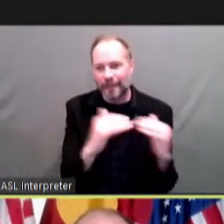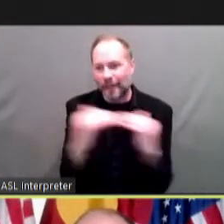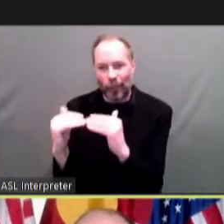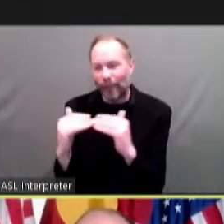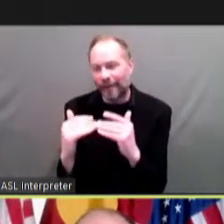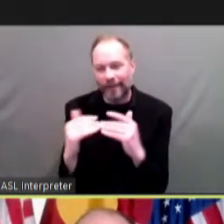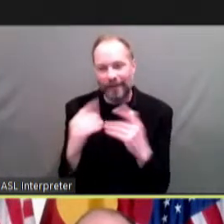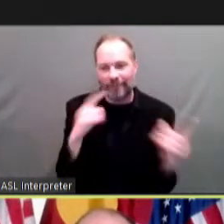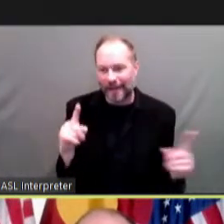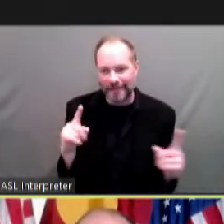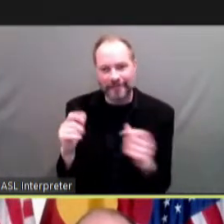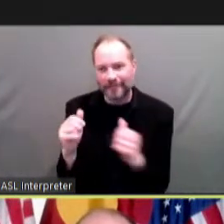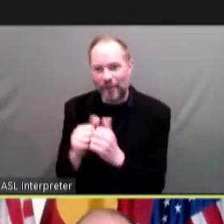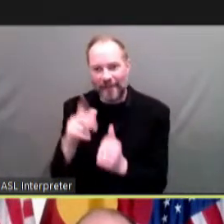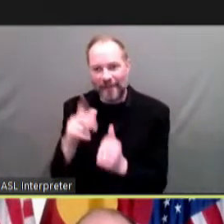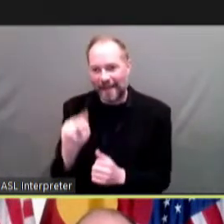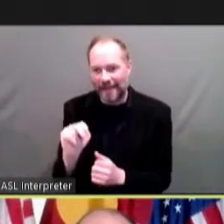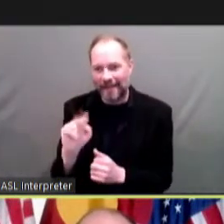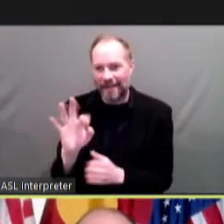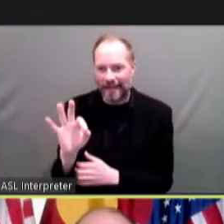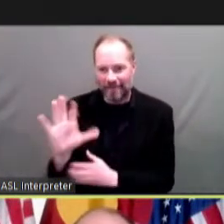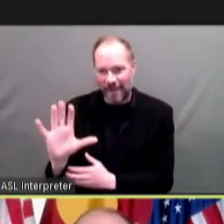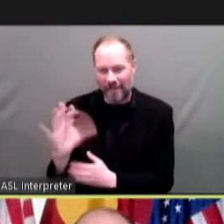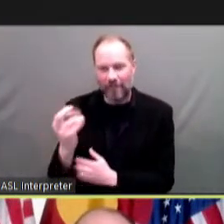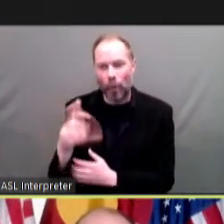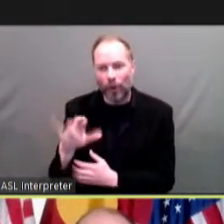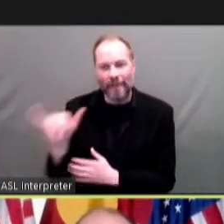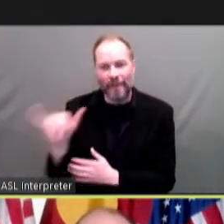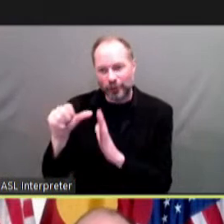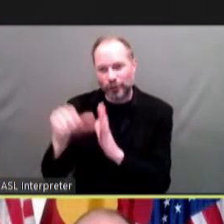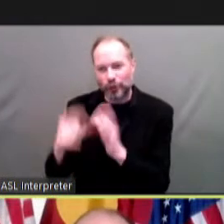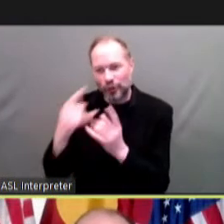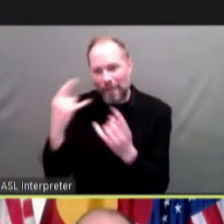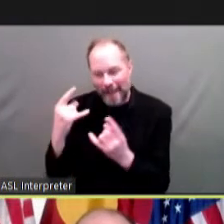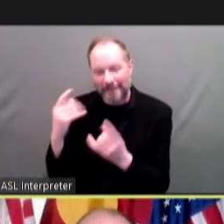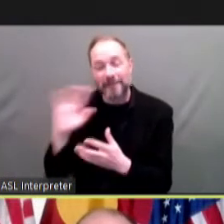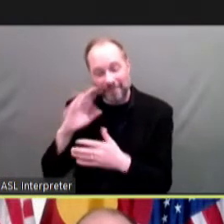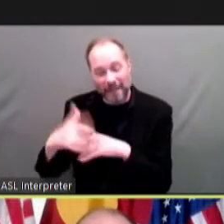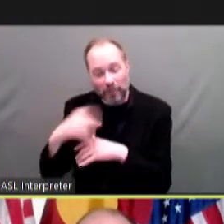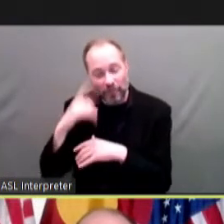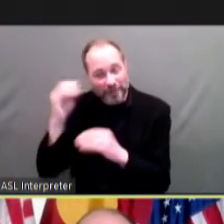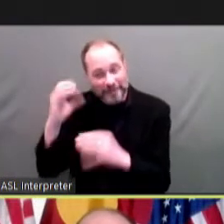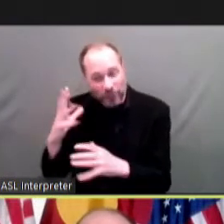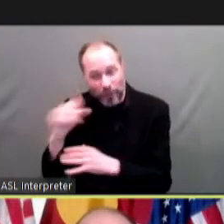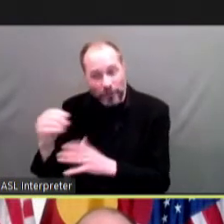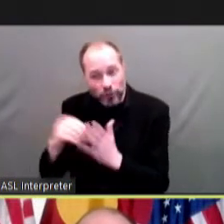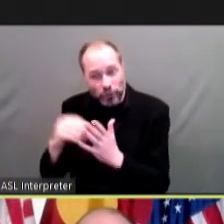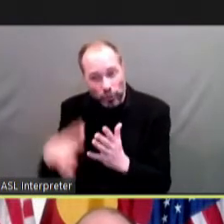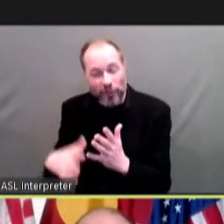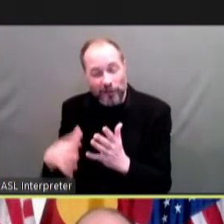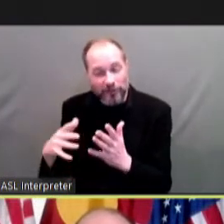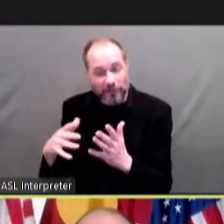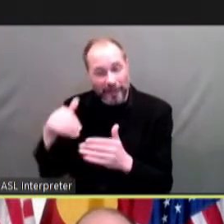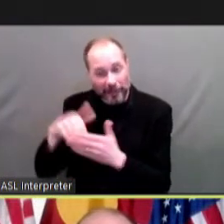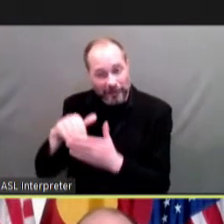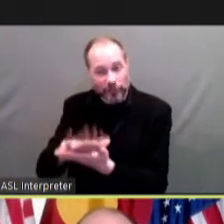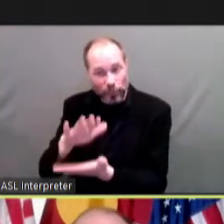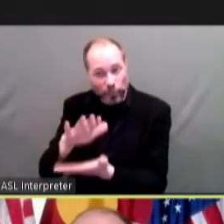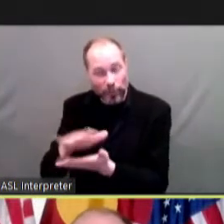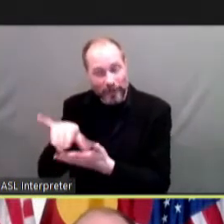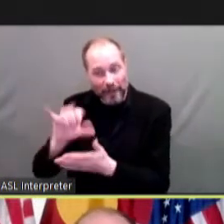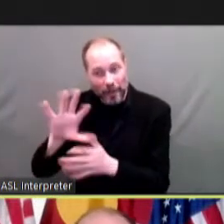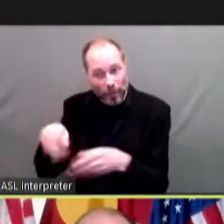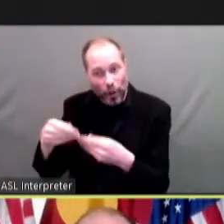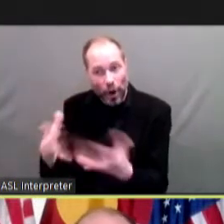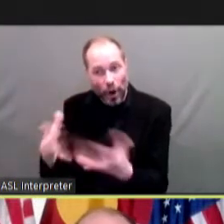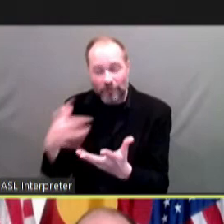very best gold standard KN95 masks. Those are available to teachers and students in school. We offer them